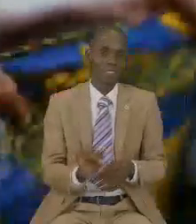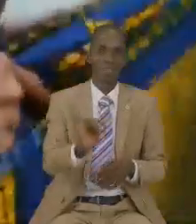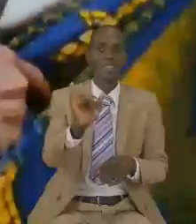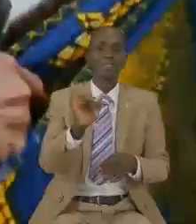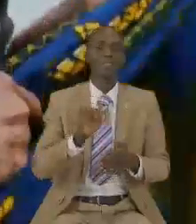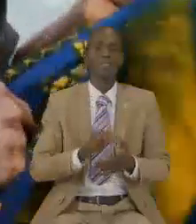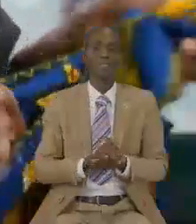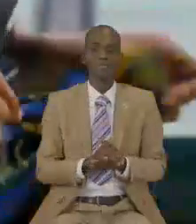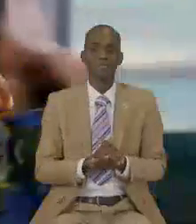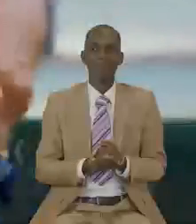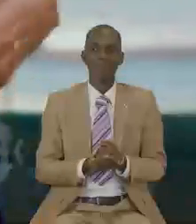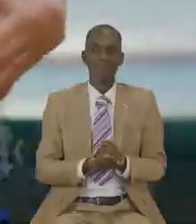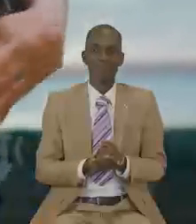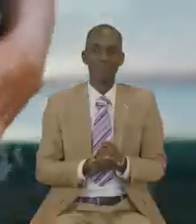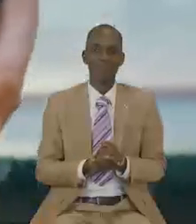that until forever.